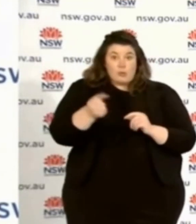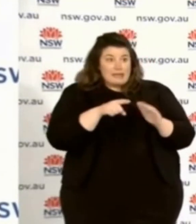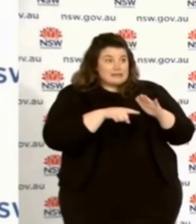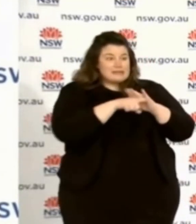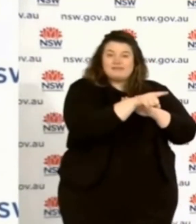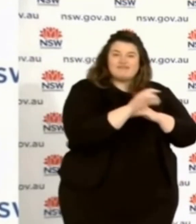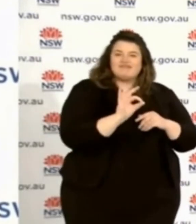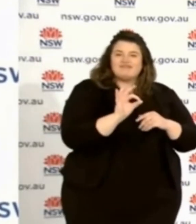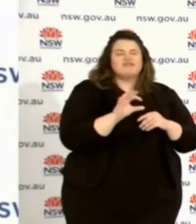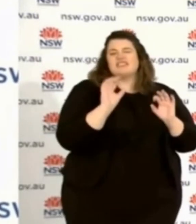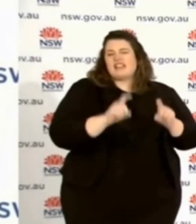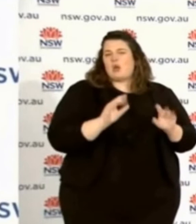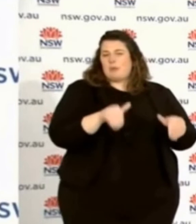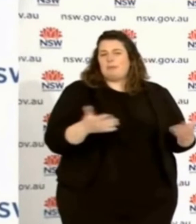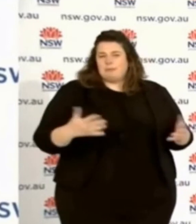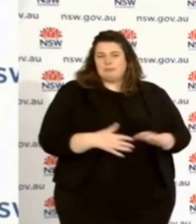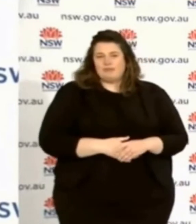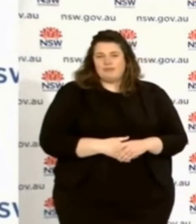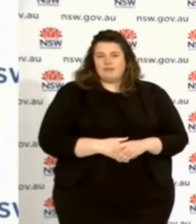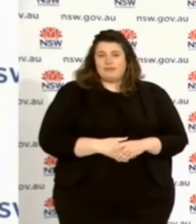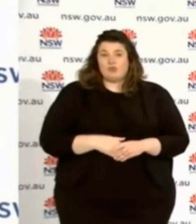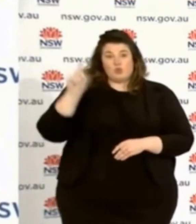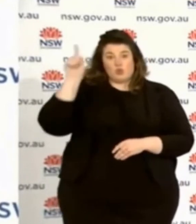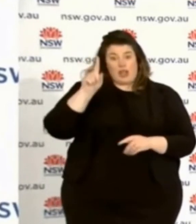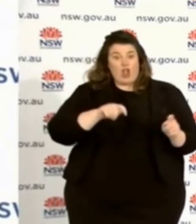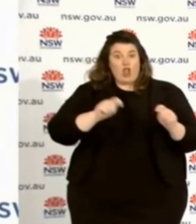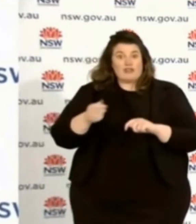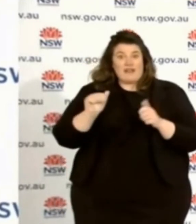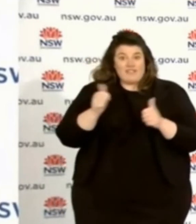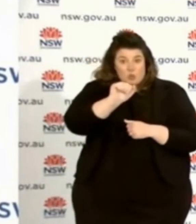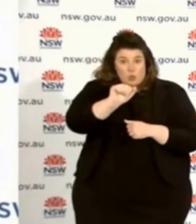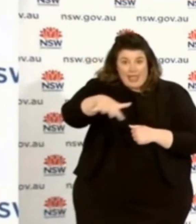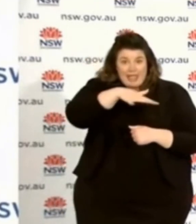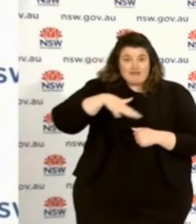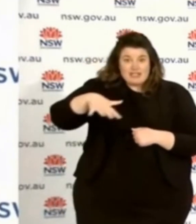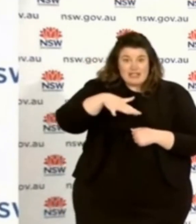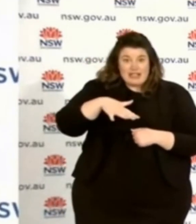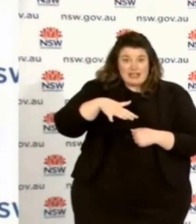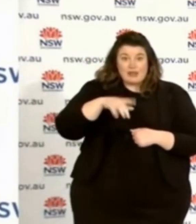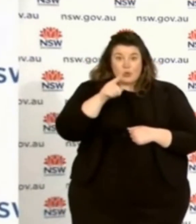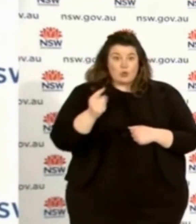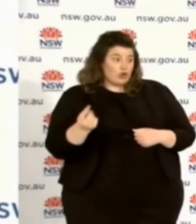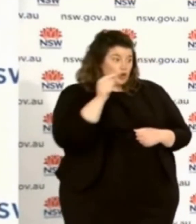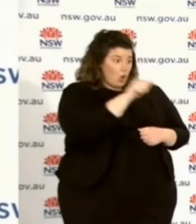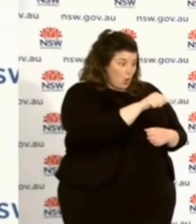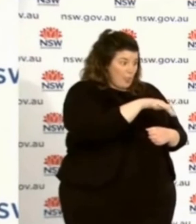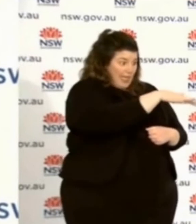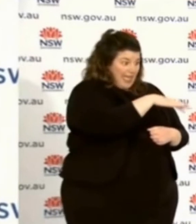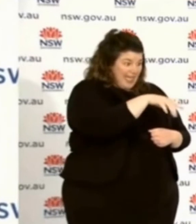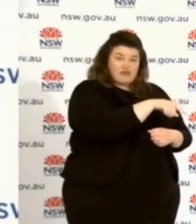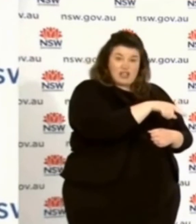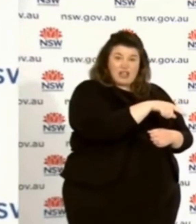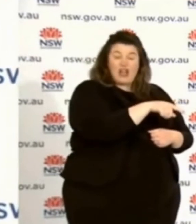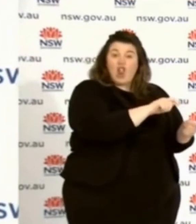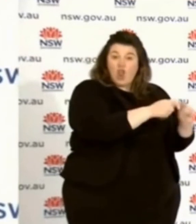And remember this, if you're in an area that's today been lifted from restrictions and from lockdown, and you enter an area that is in lockdown,